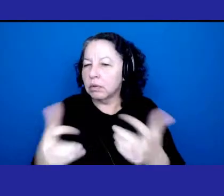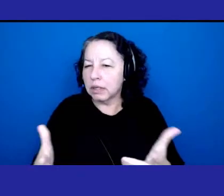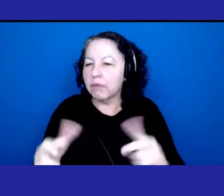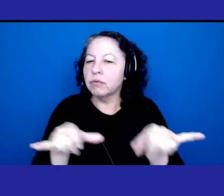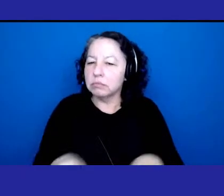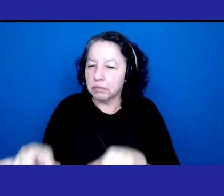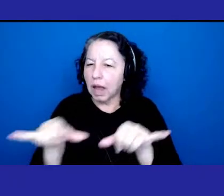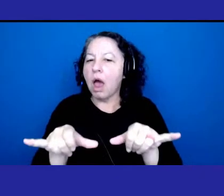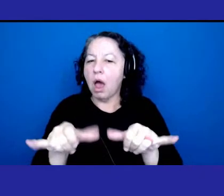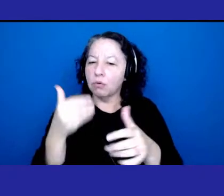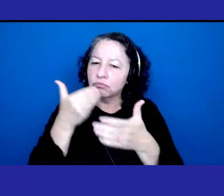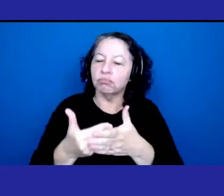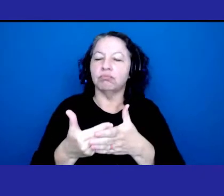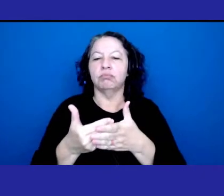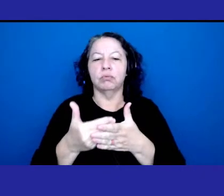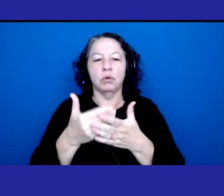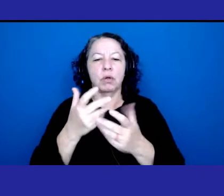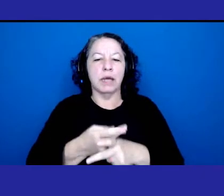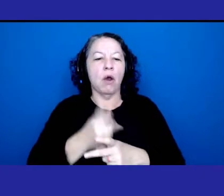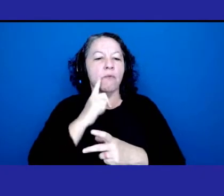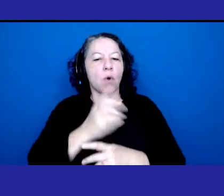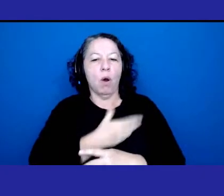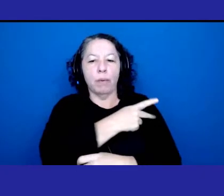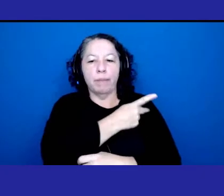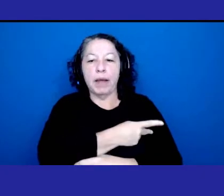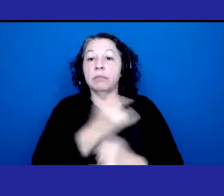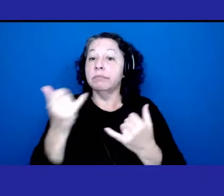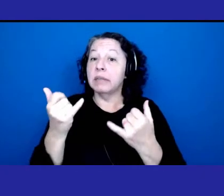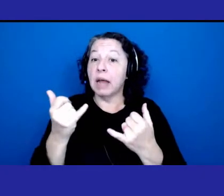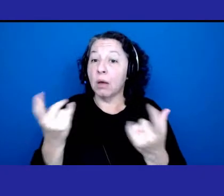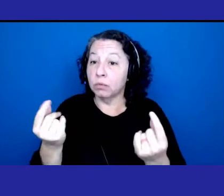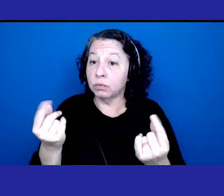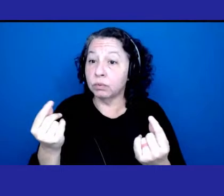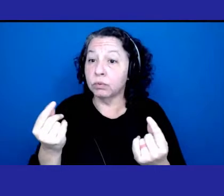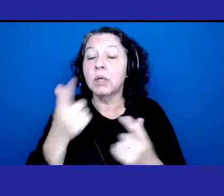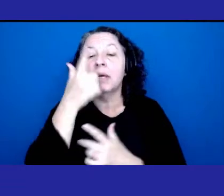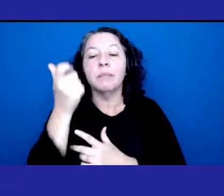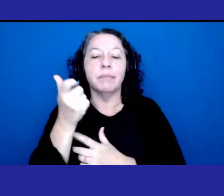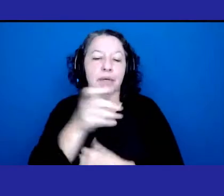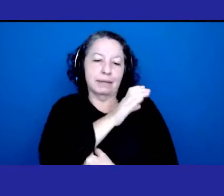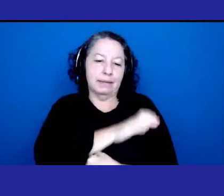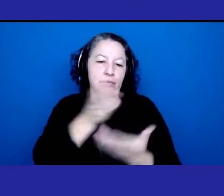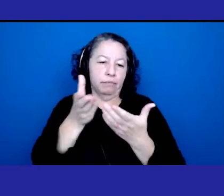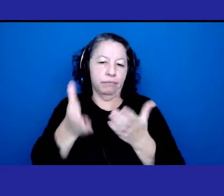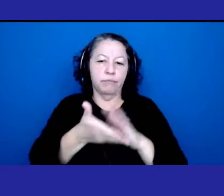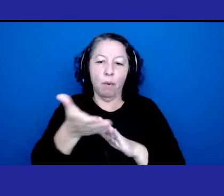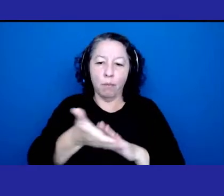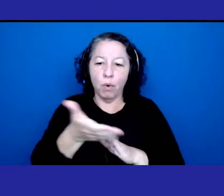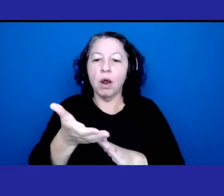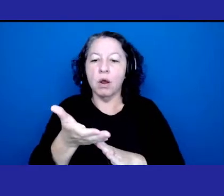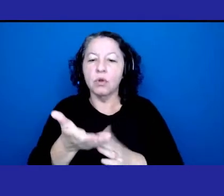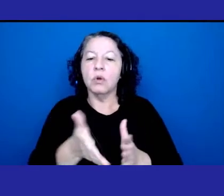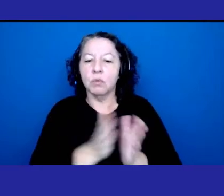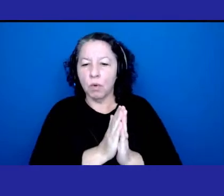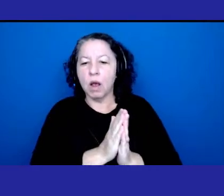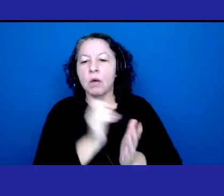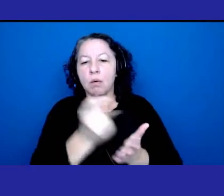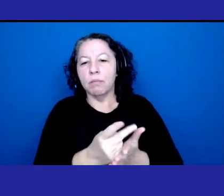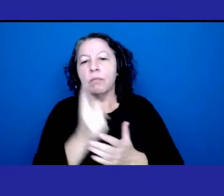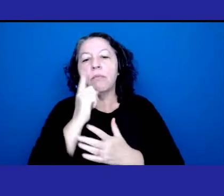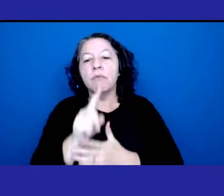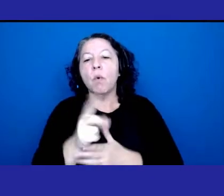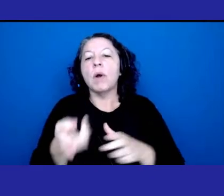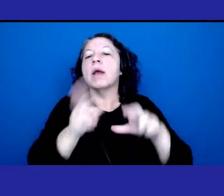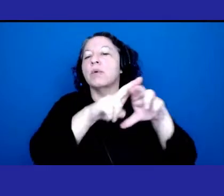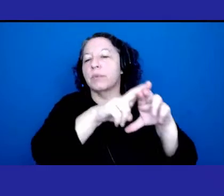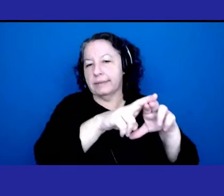patients. So today, we are here because Clinical Services Operations is requesting approval to increase